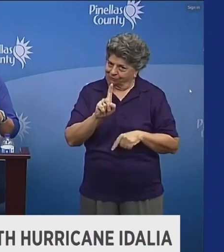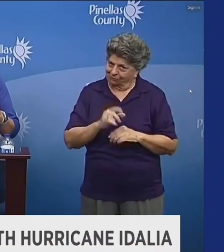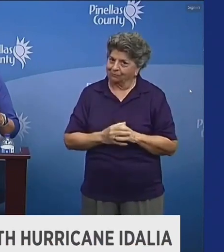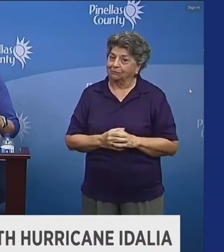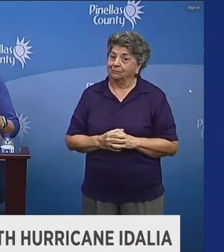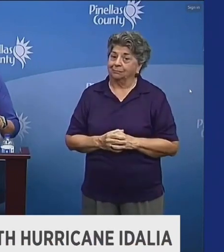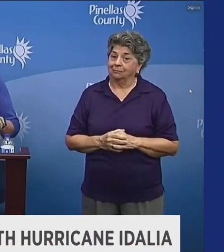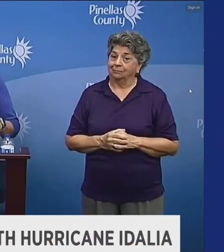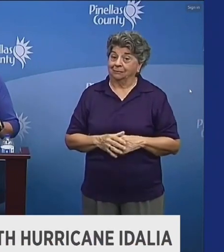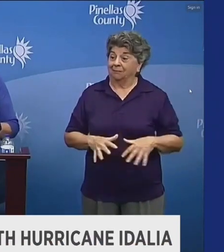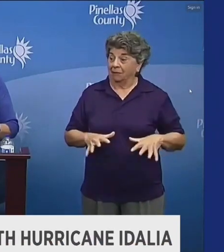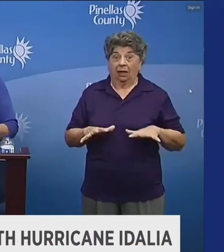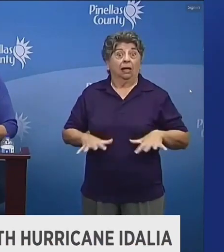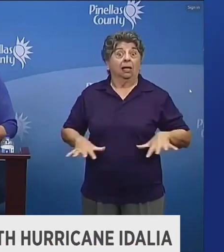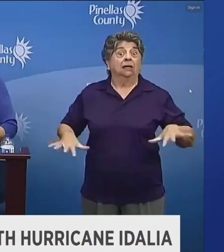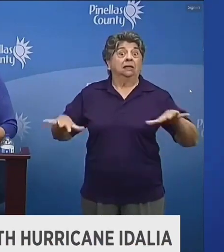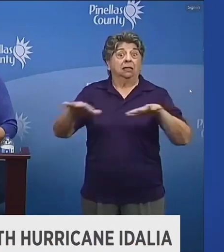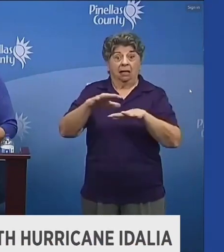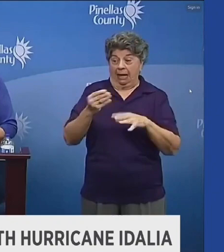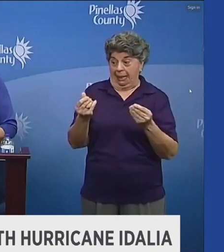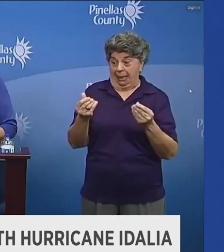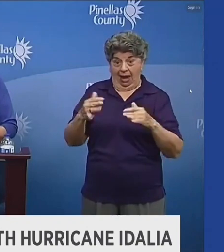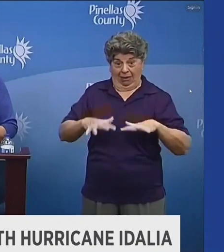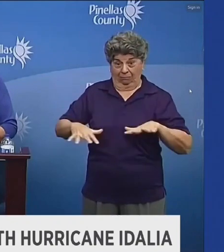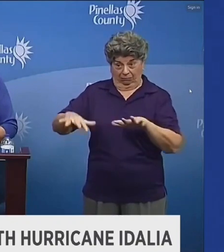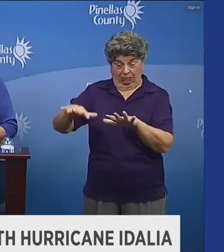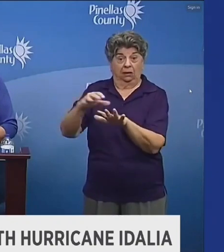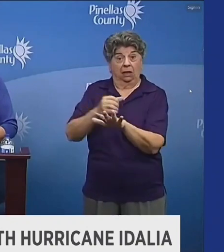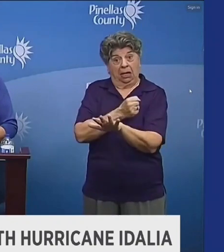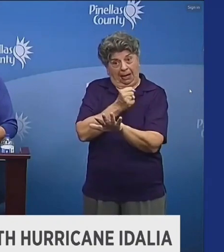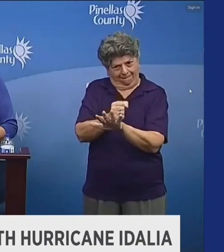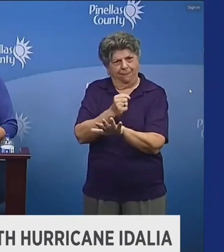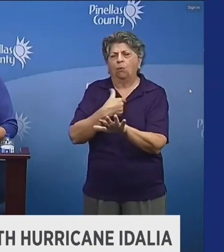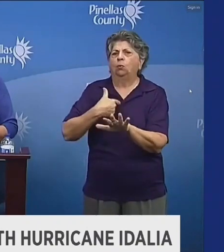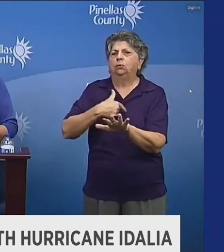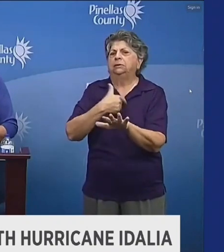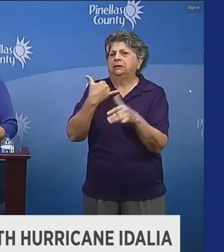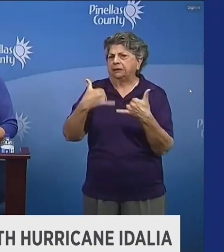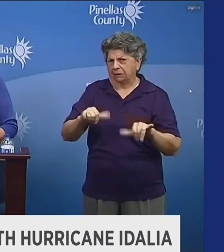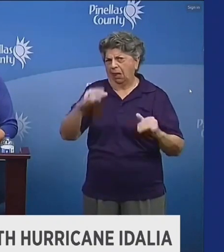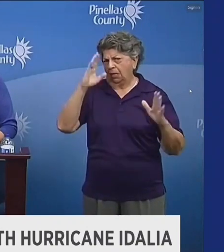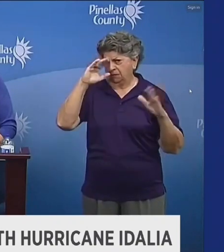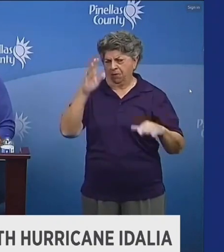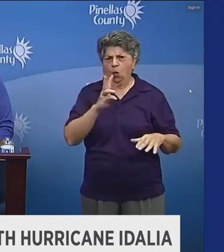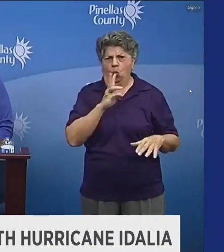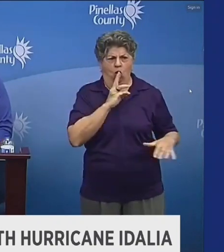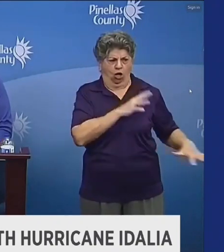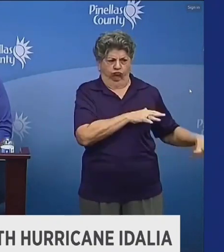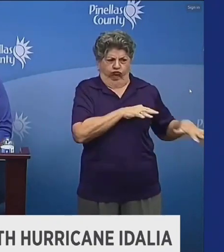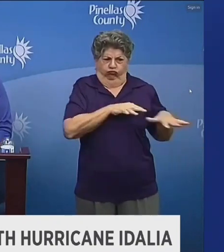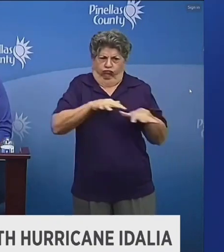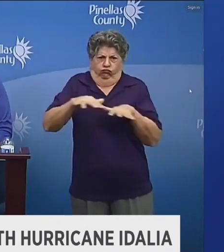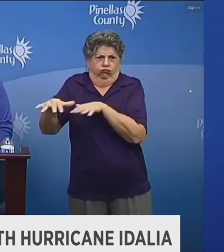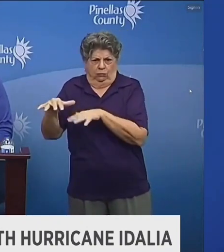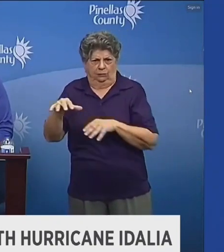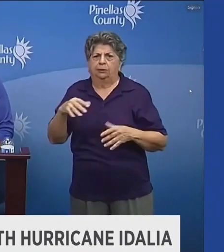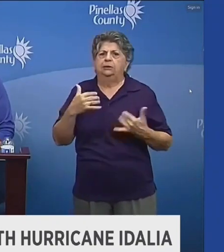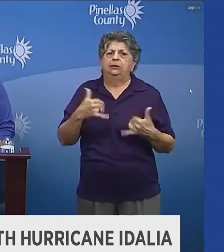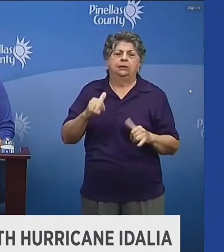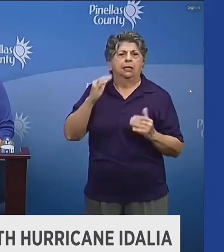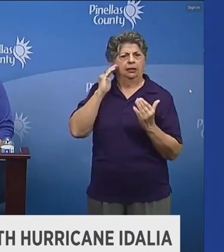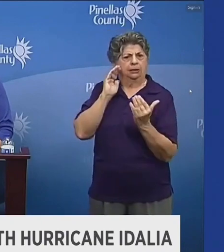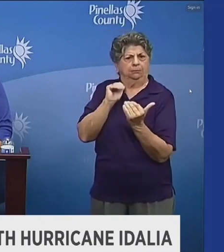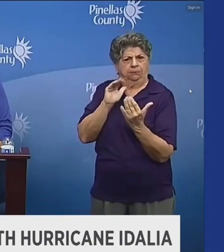extend much further out. We are still expecting storm surge in our area. We are still expecting tropical storm force